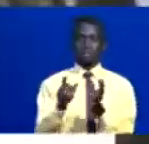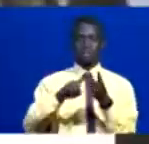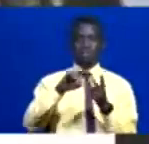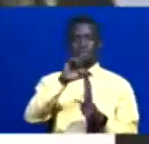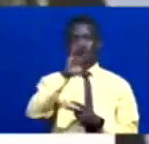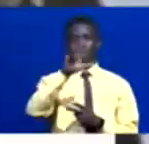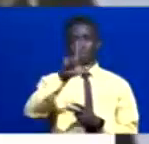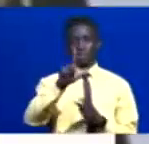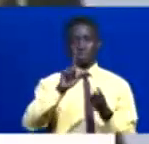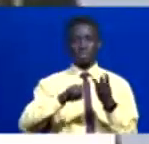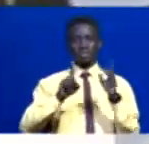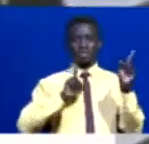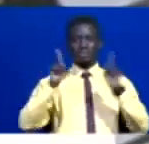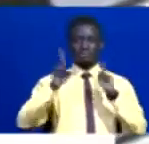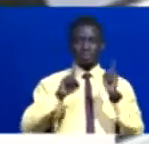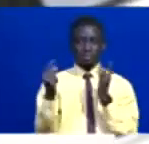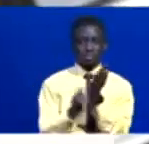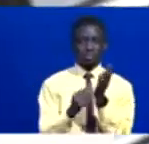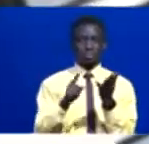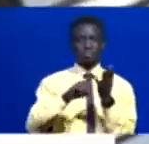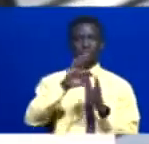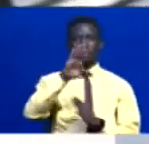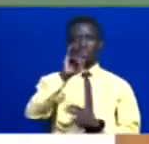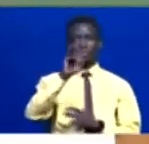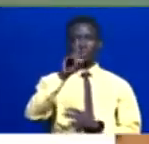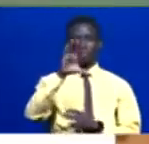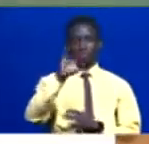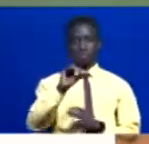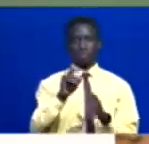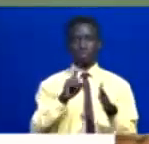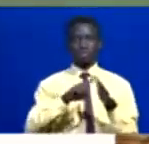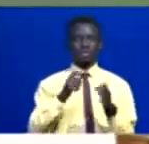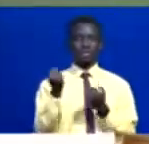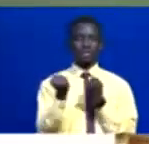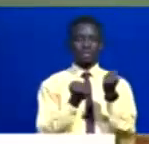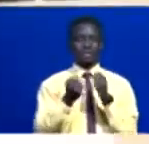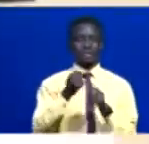EABL, Safaricom, Bidco Africa, and Isuzu East